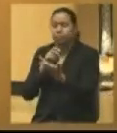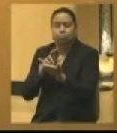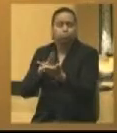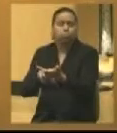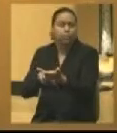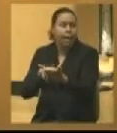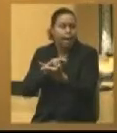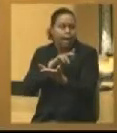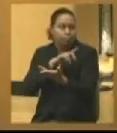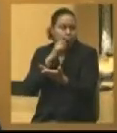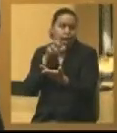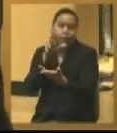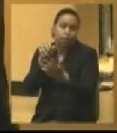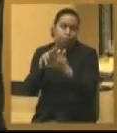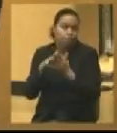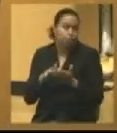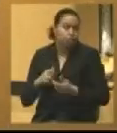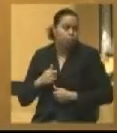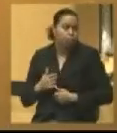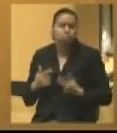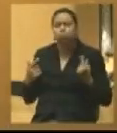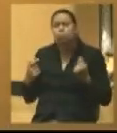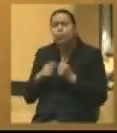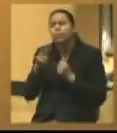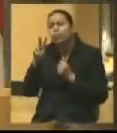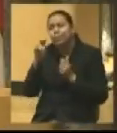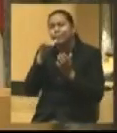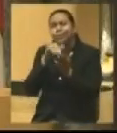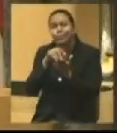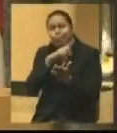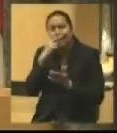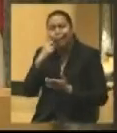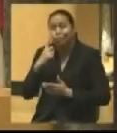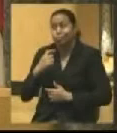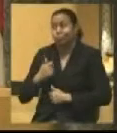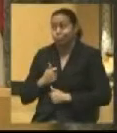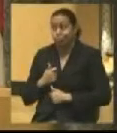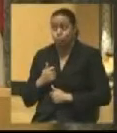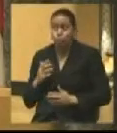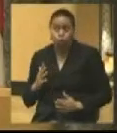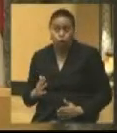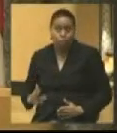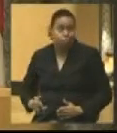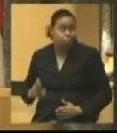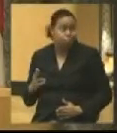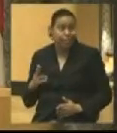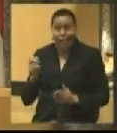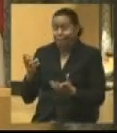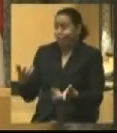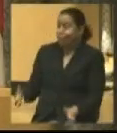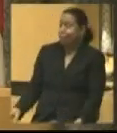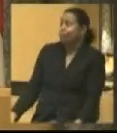Yeah, Right. because, what are you going to do with 200,000 black armed soldiers? And the war ends and you